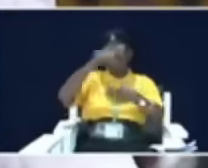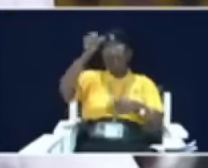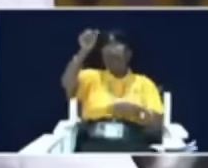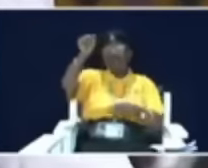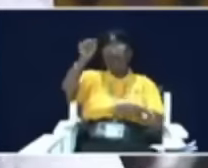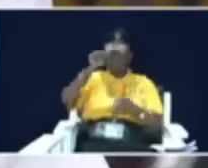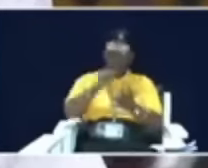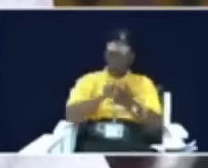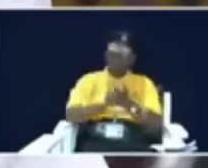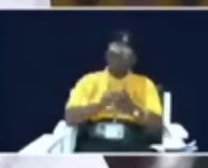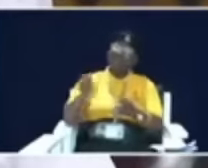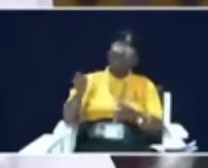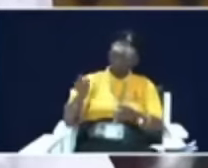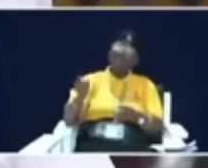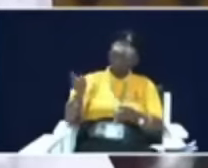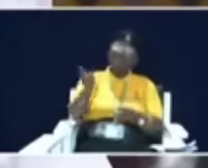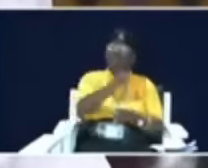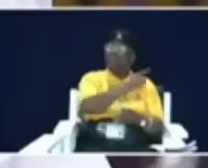that you inherited.